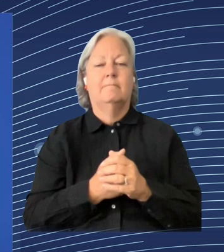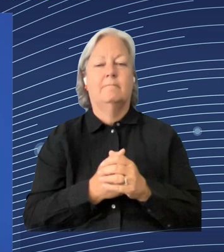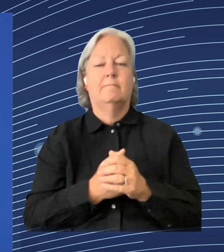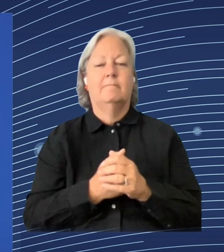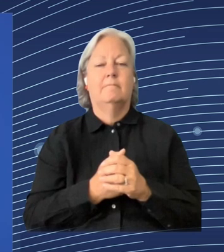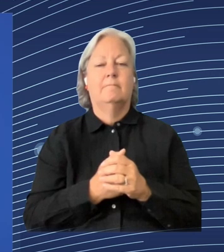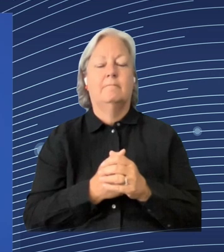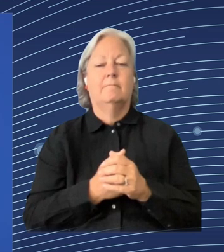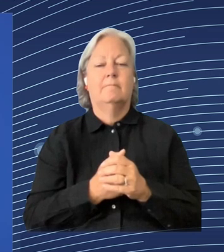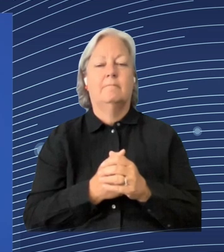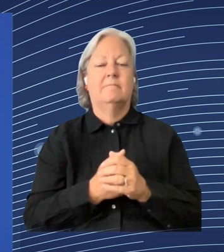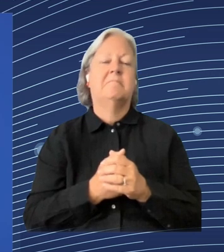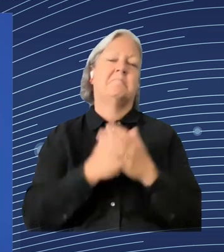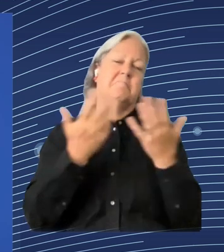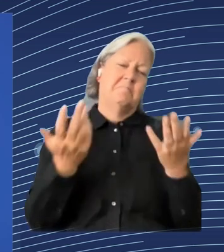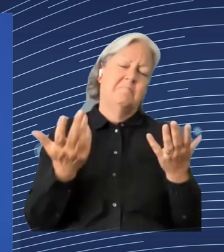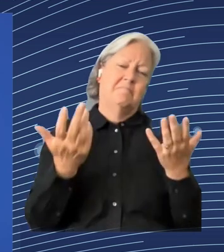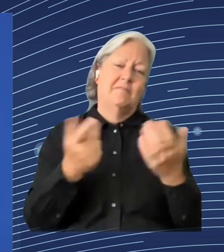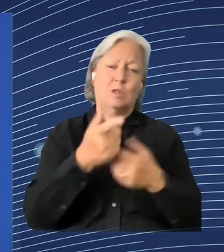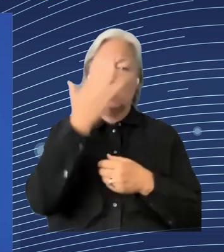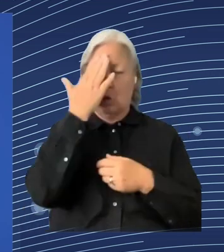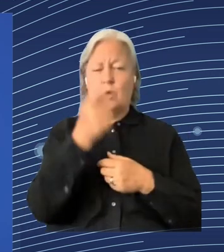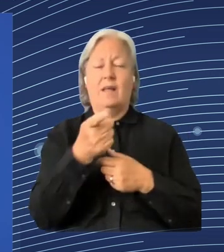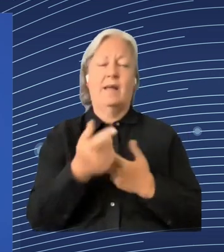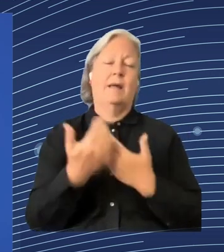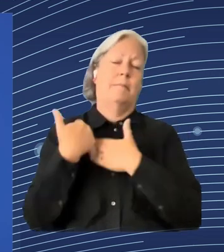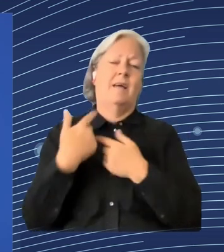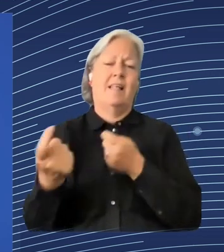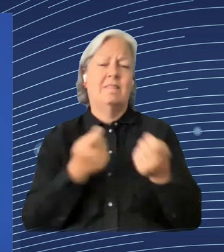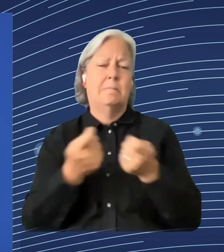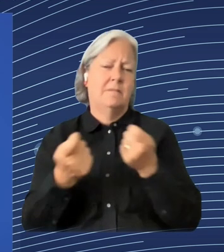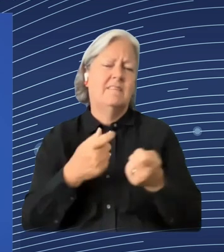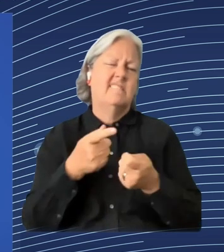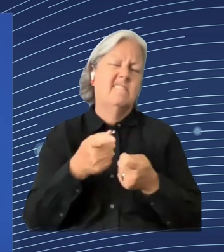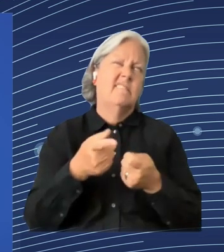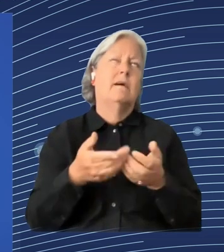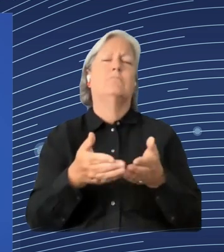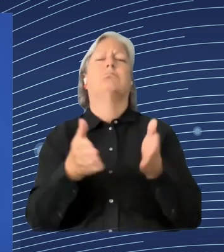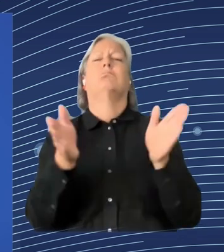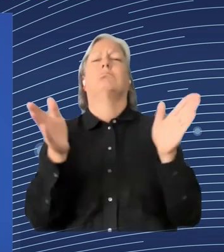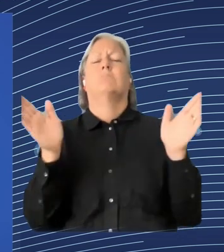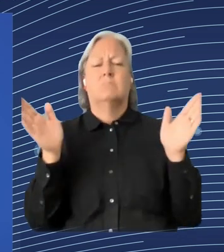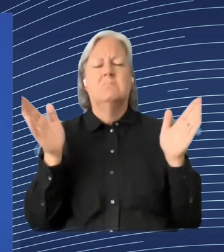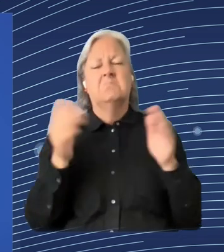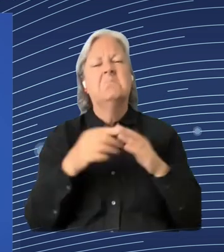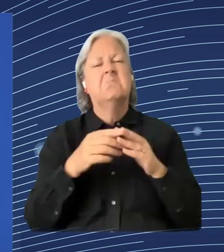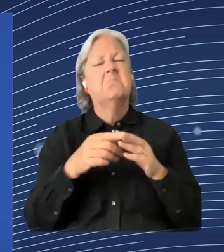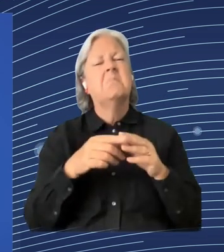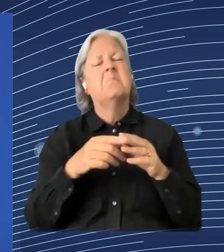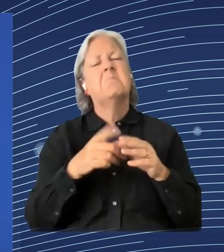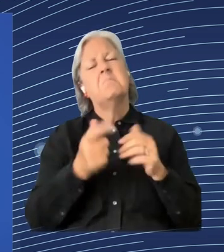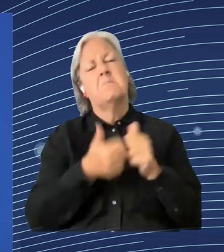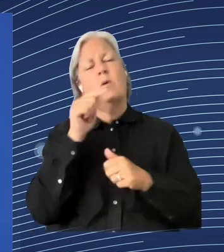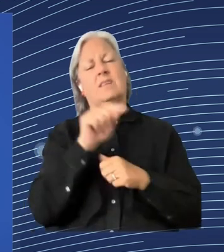It's to be expected, yeah? Public administration is such a broad definition. That's the majority, none of the above. Expert in social